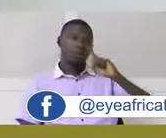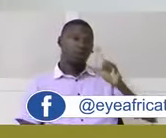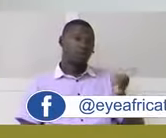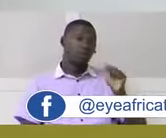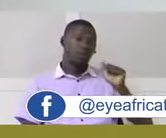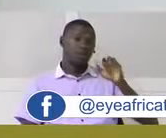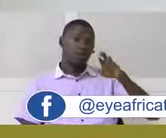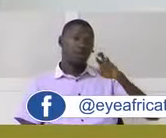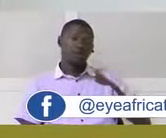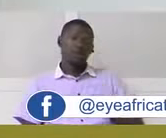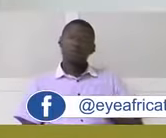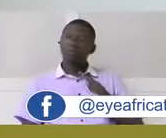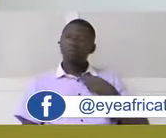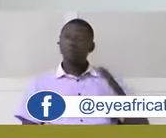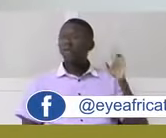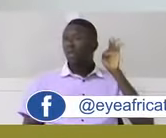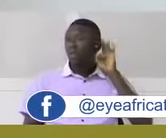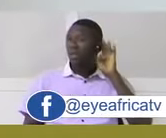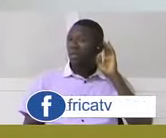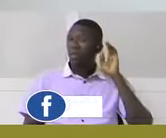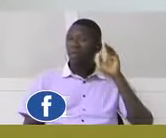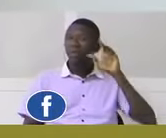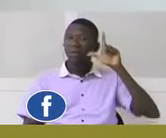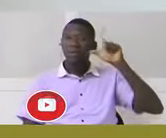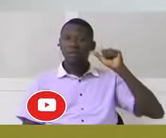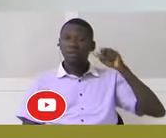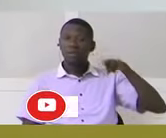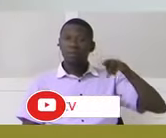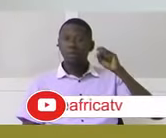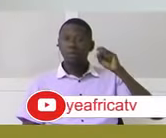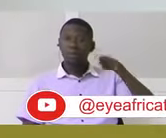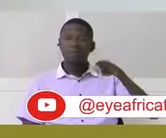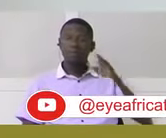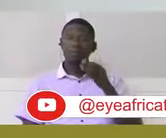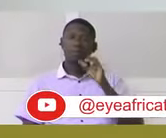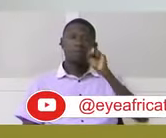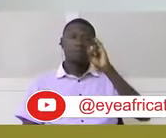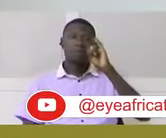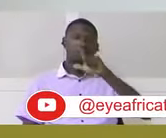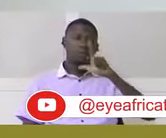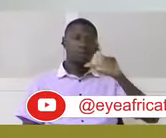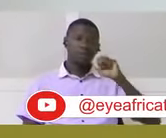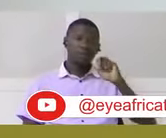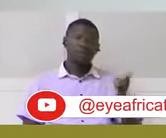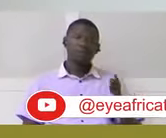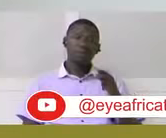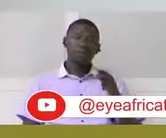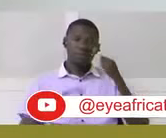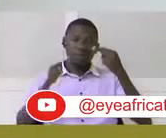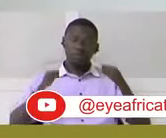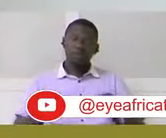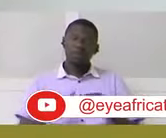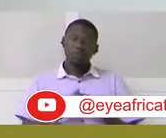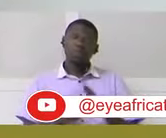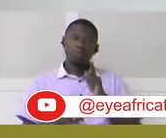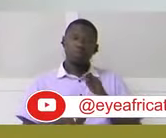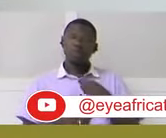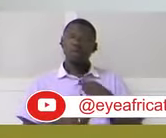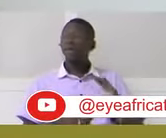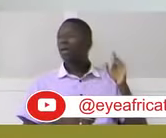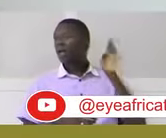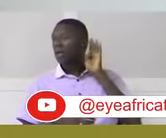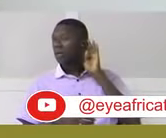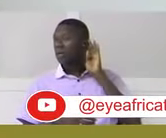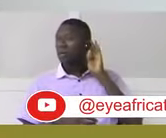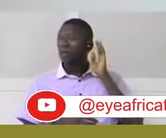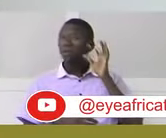Silla la sey dandiro ni mamoy but members of the TRRC I heard of. Bari TRRC la do kulal fo ngamoy le. I heard